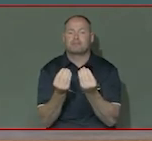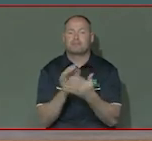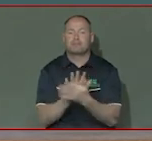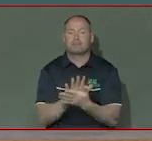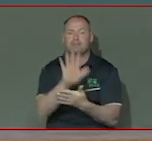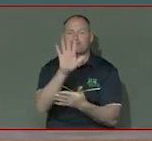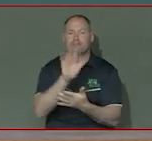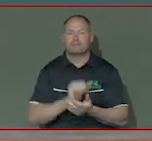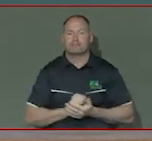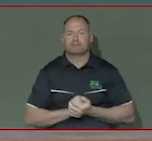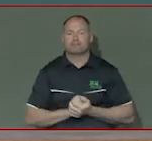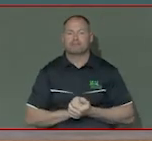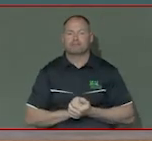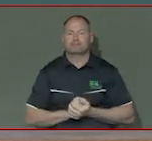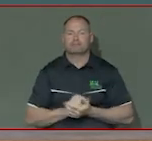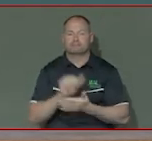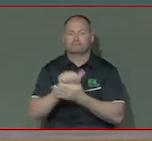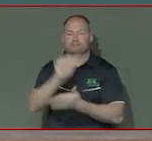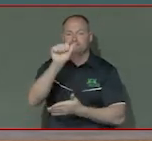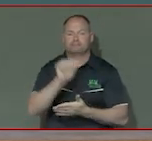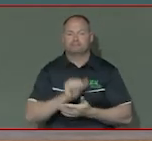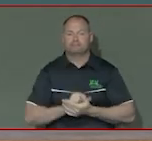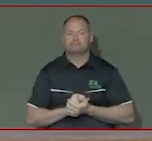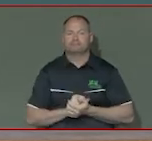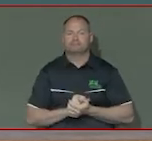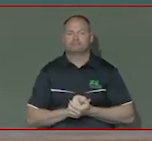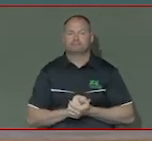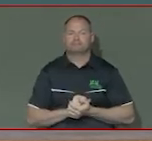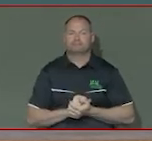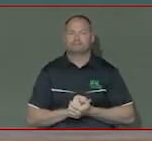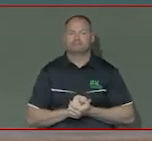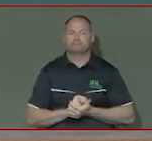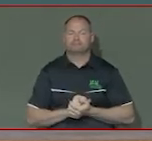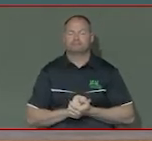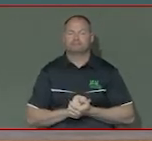15 and 16.